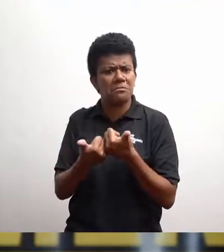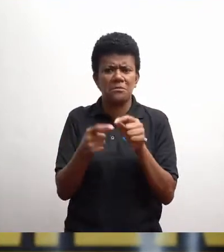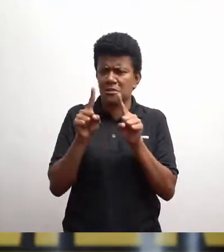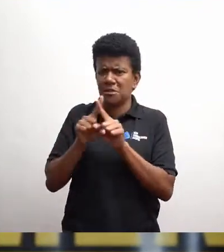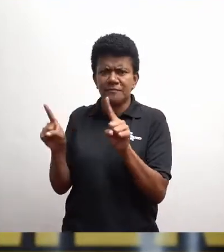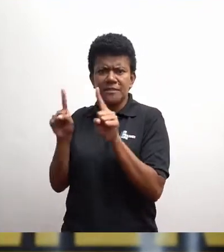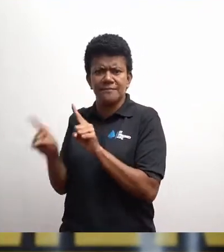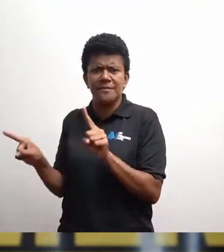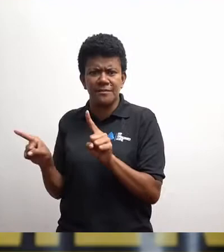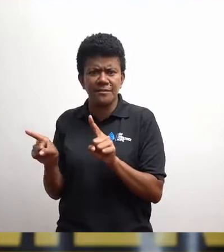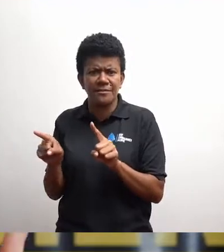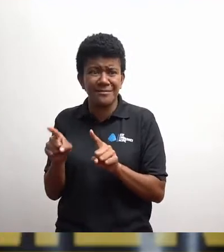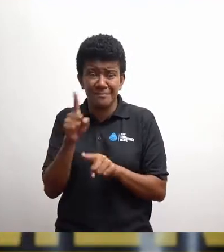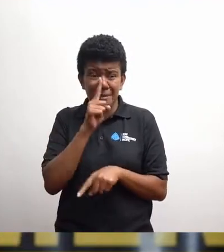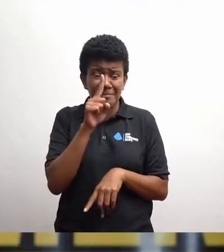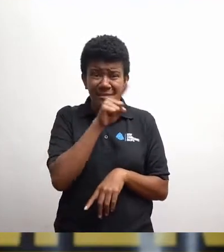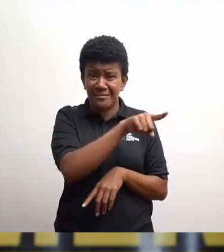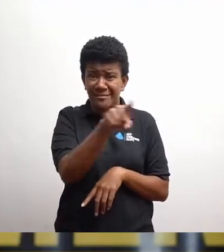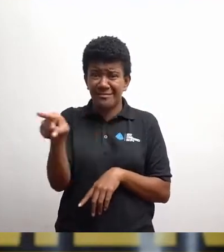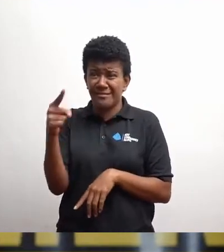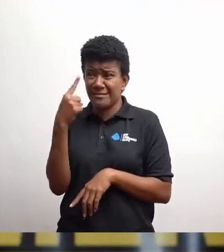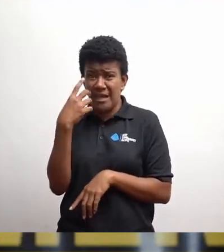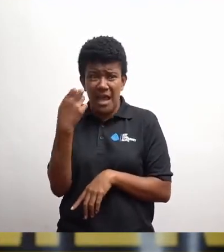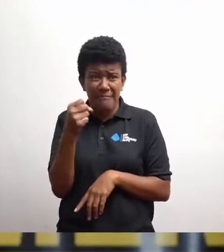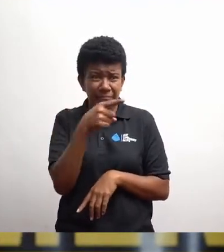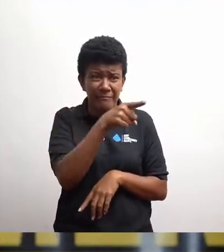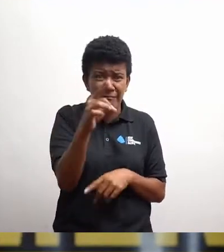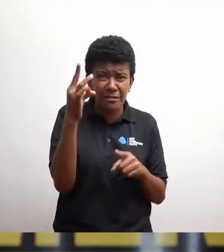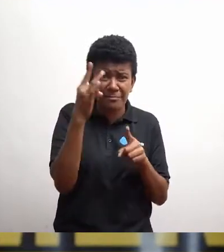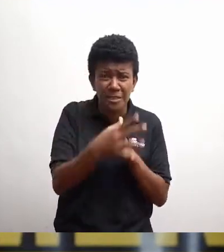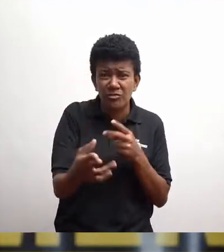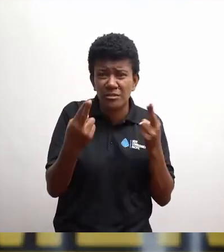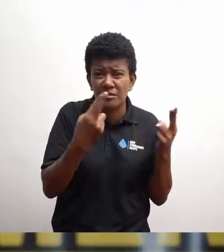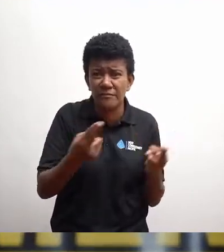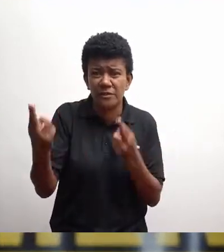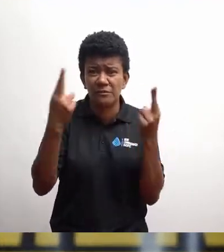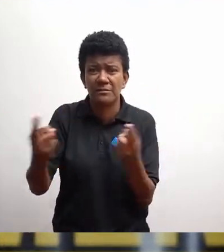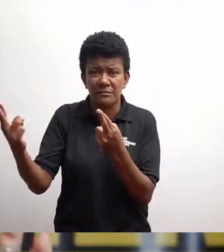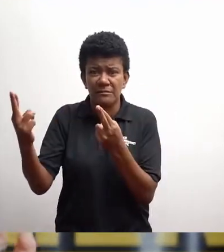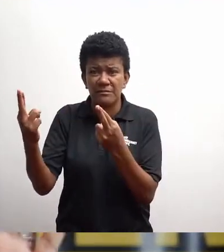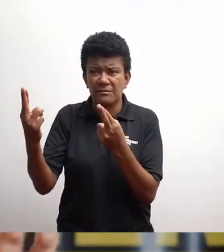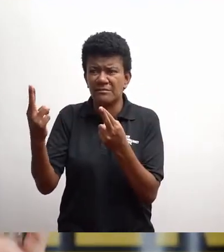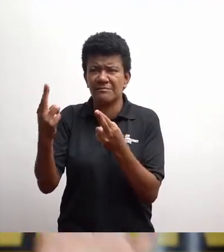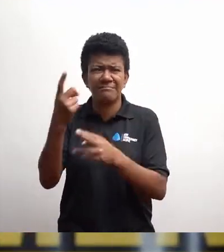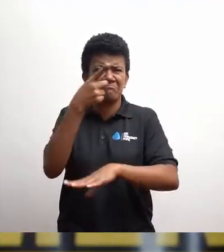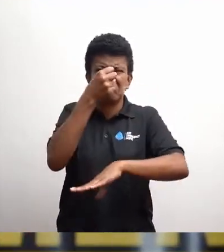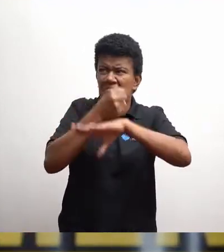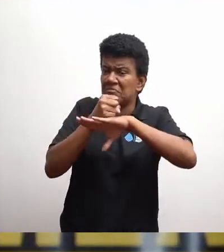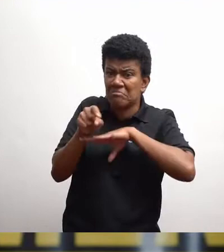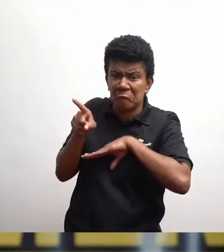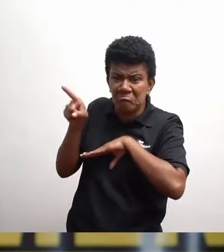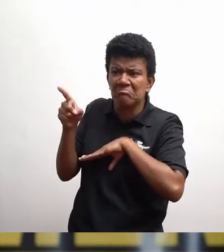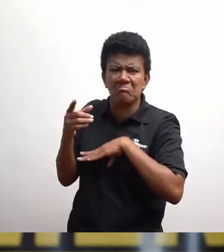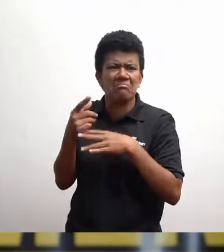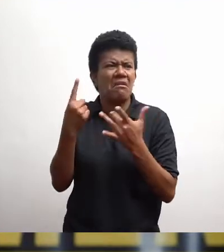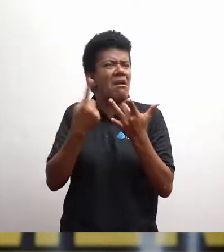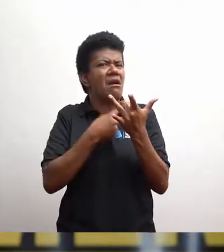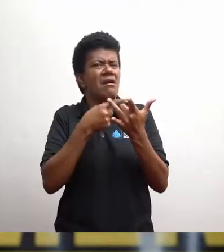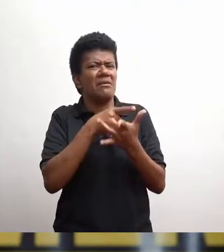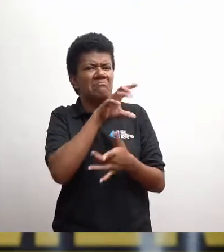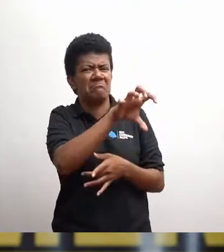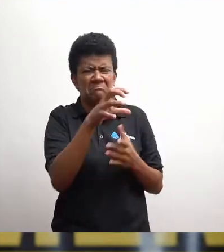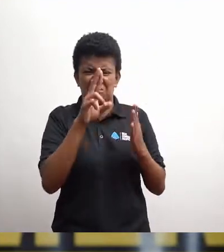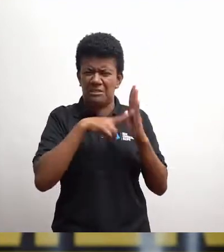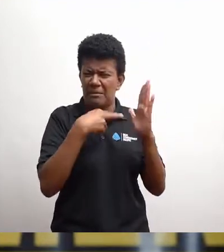we start to see all of these special recommendations. States sign on to all of those conventions,